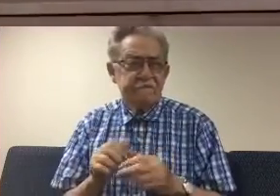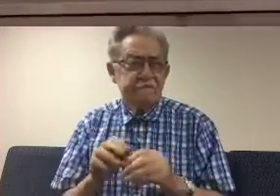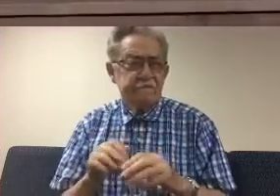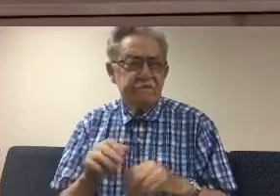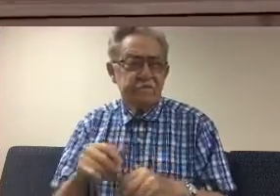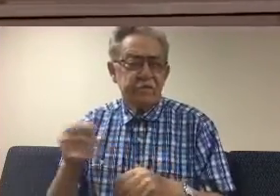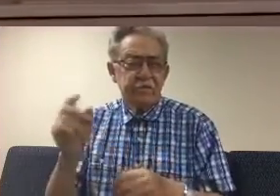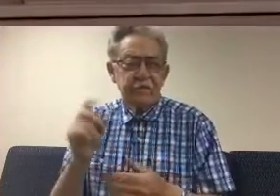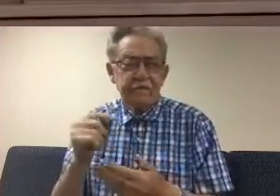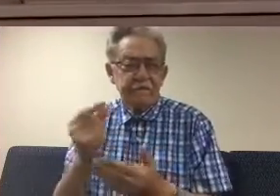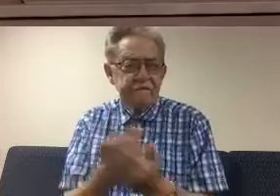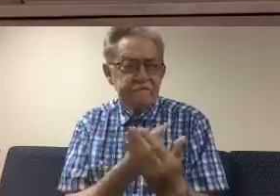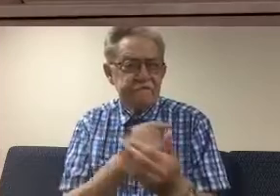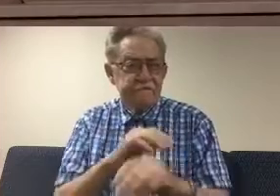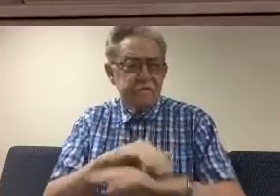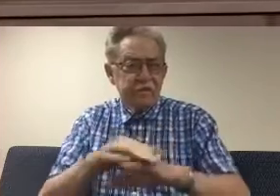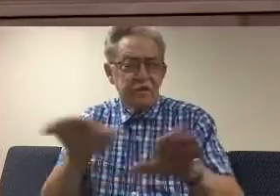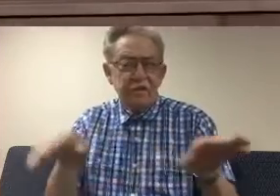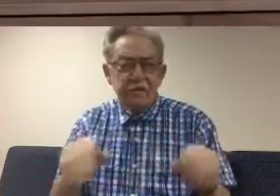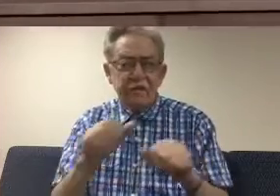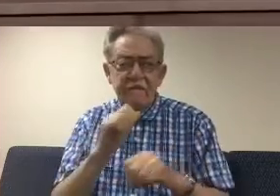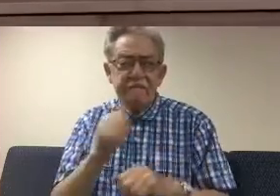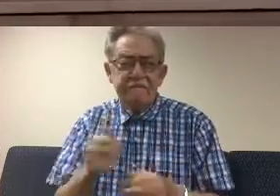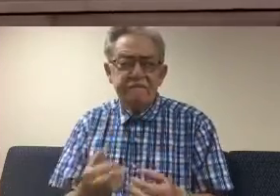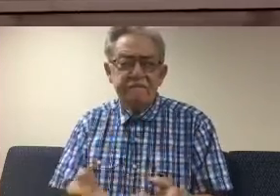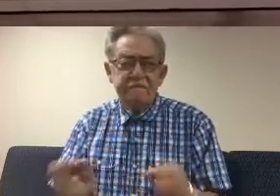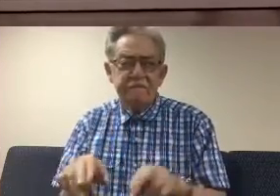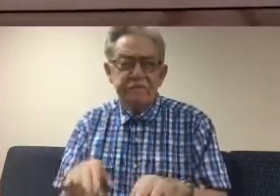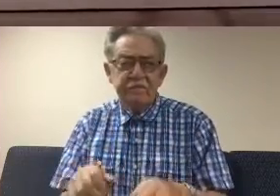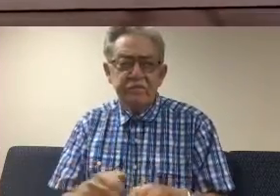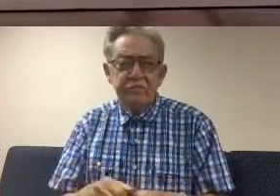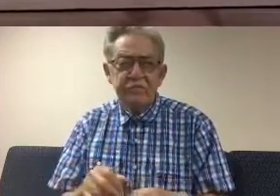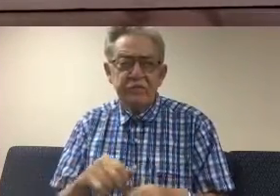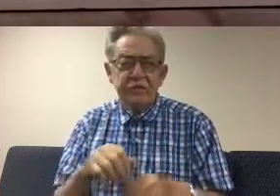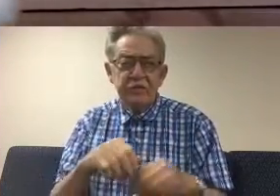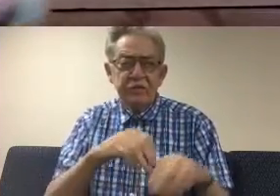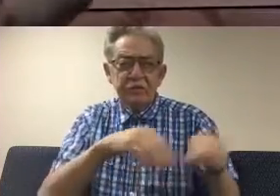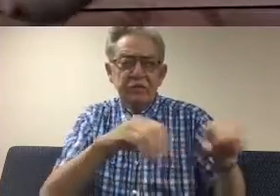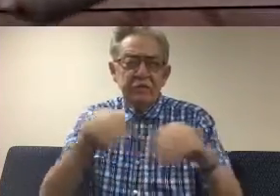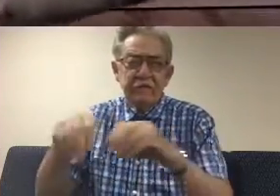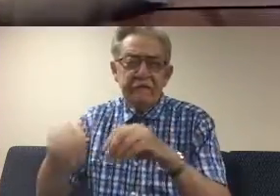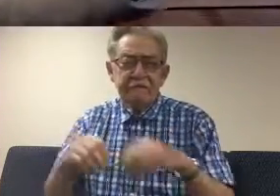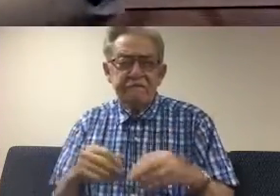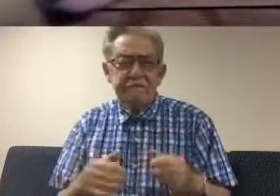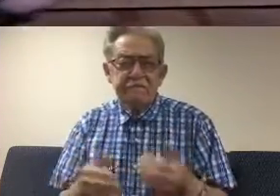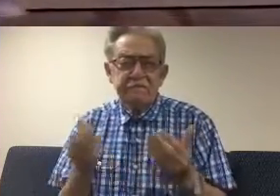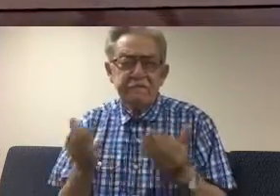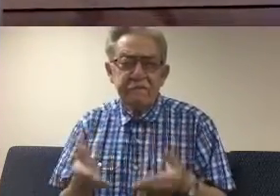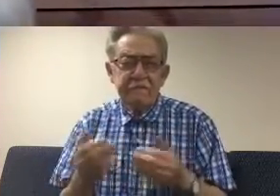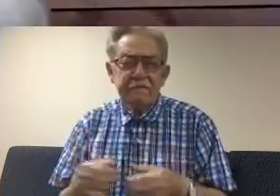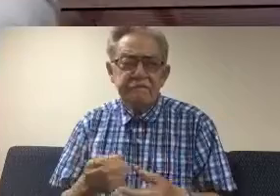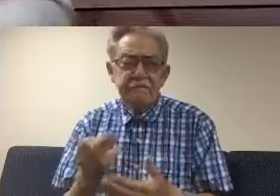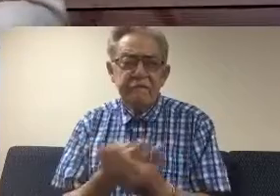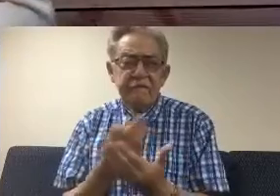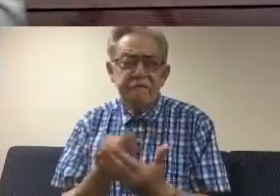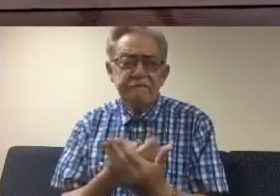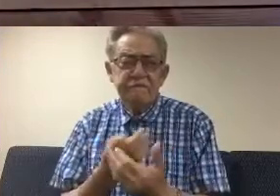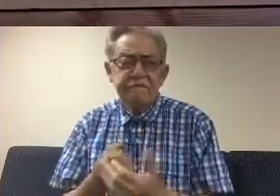the gospel was not the result of modern-day marketing, heavy financing,